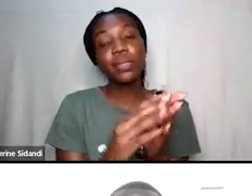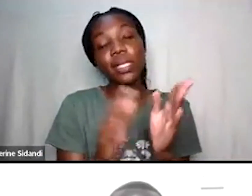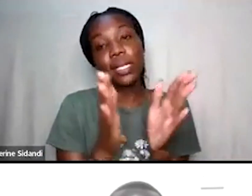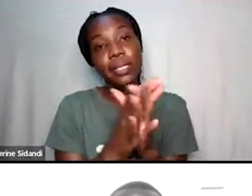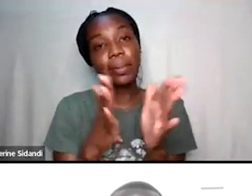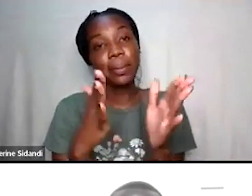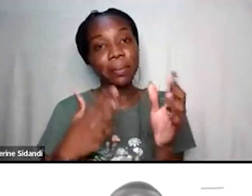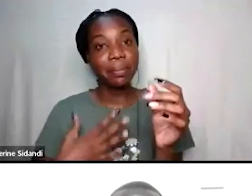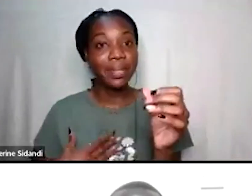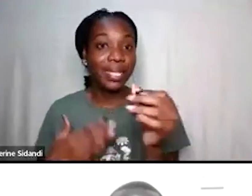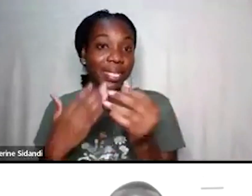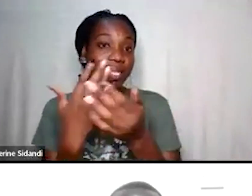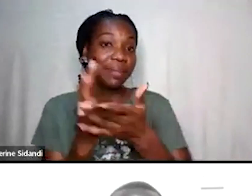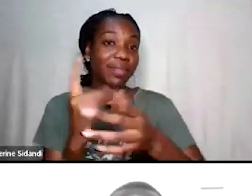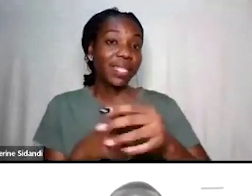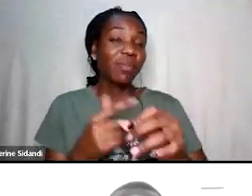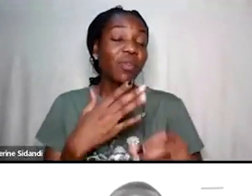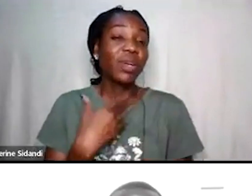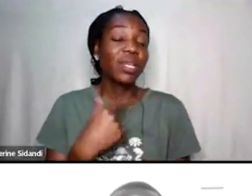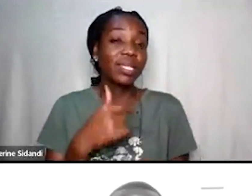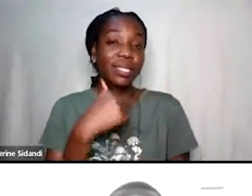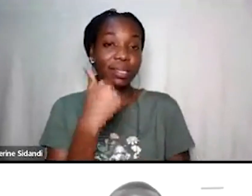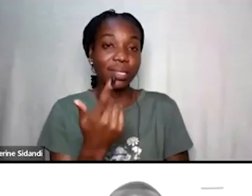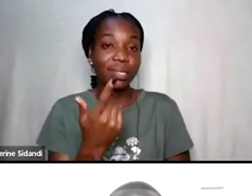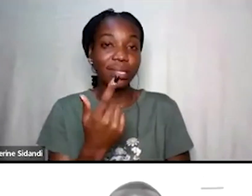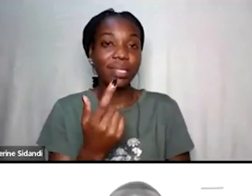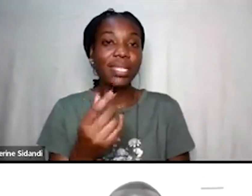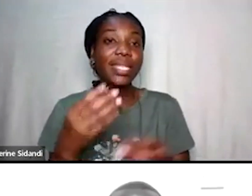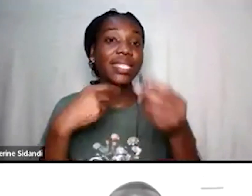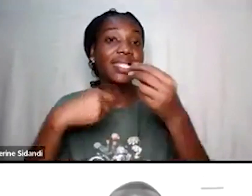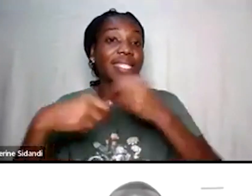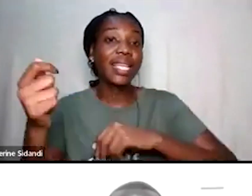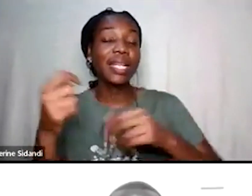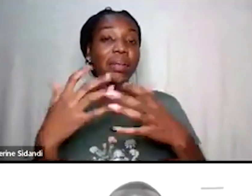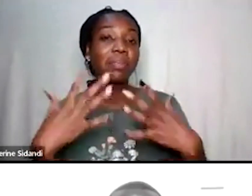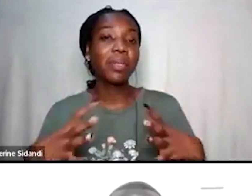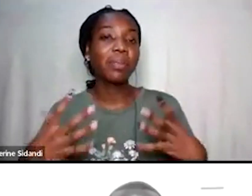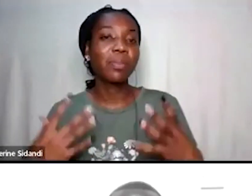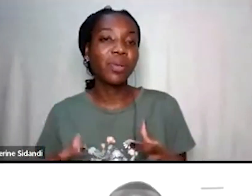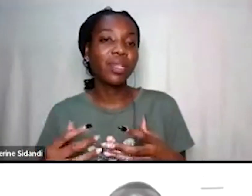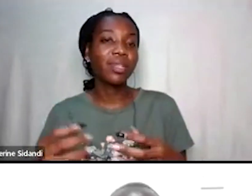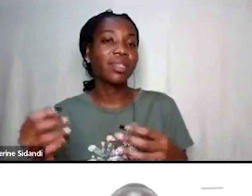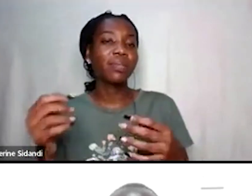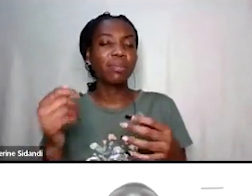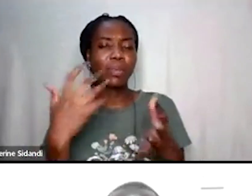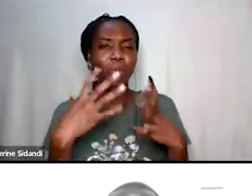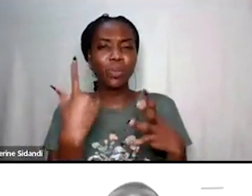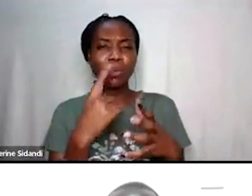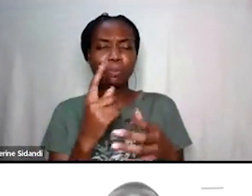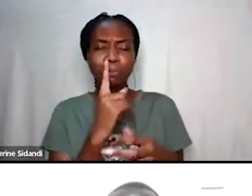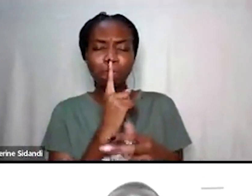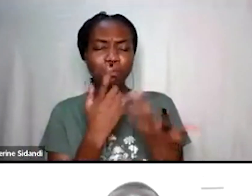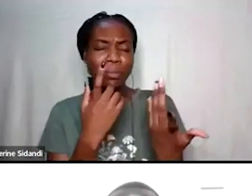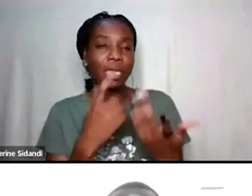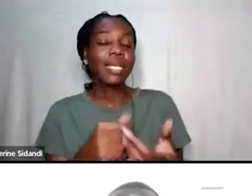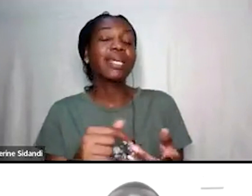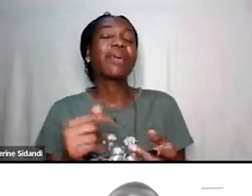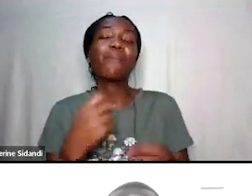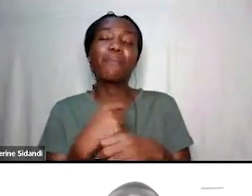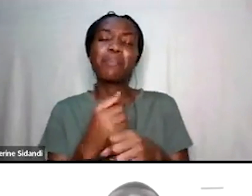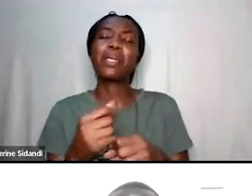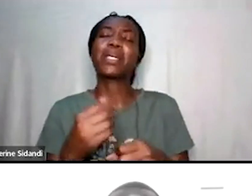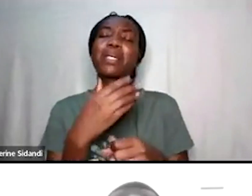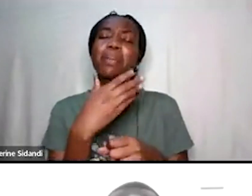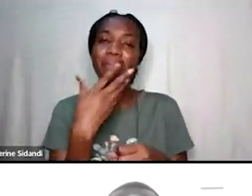I sometimes want to say that even salespeople, introverts make better salespeople, and people think extroverts do better.